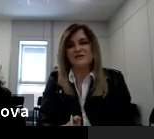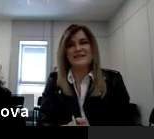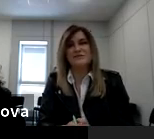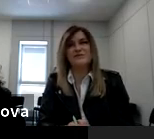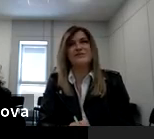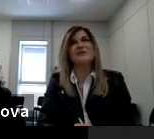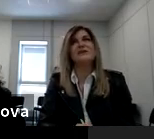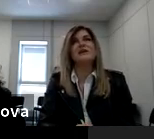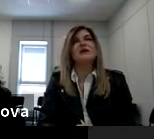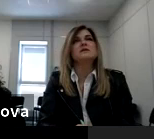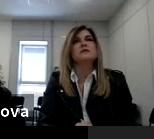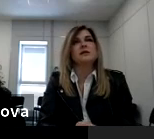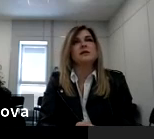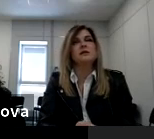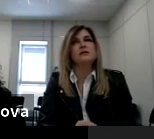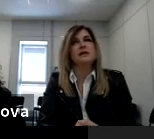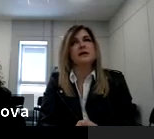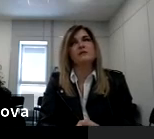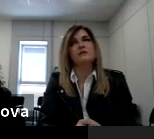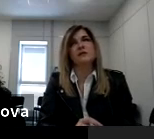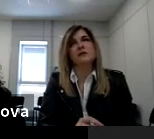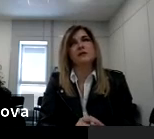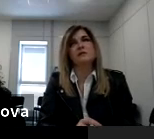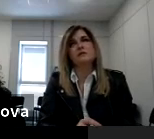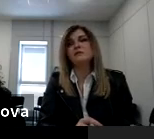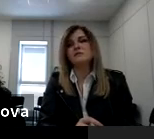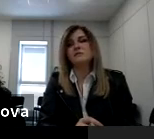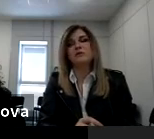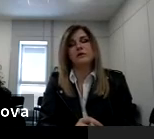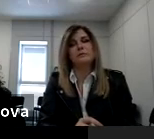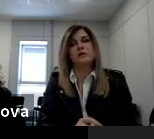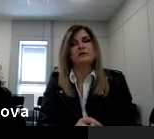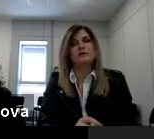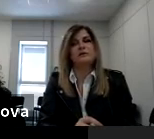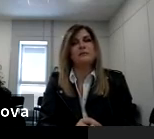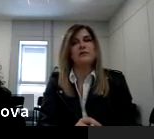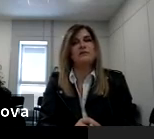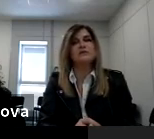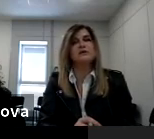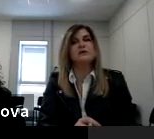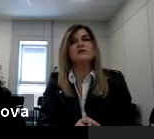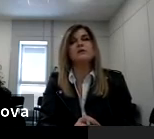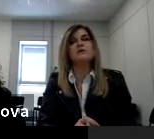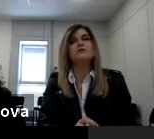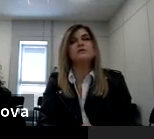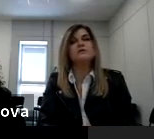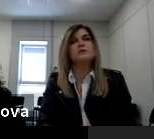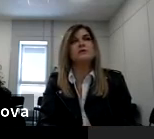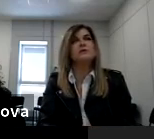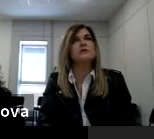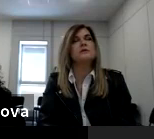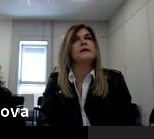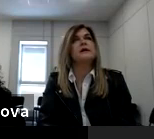product actually. So here we have extremely small embedding depth for such a huge